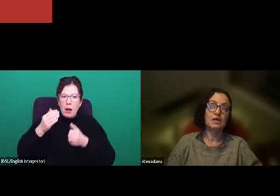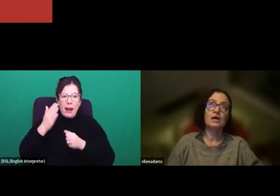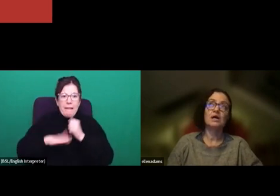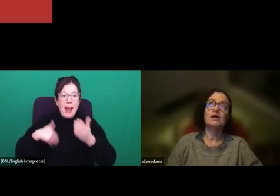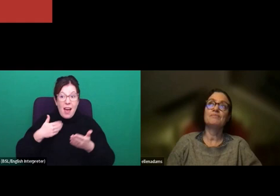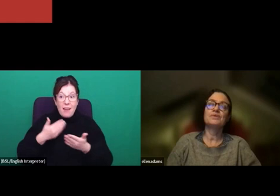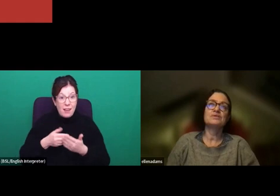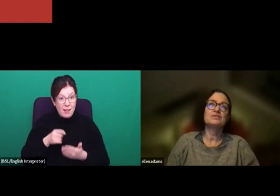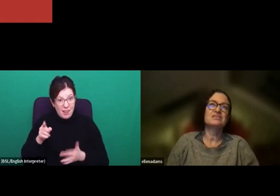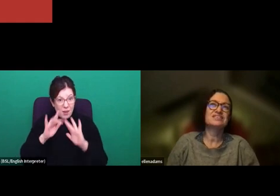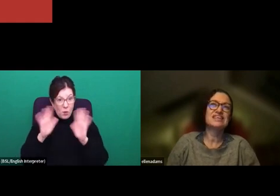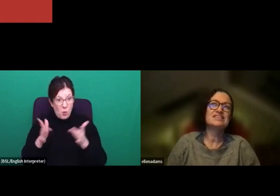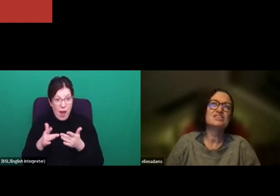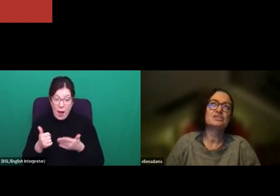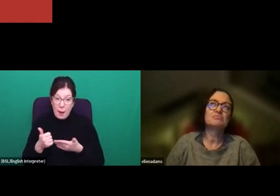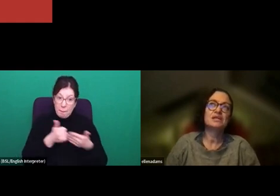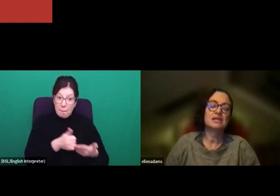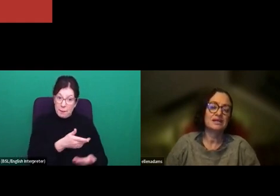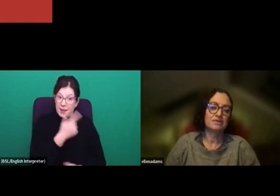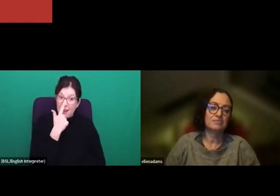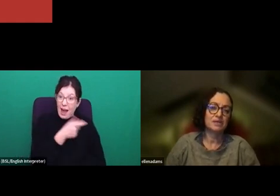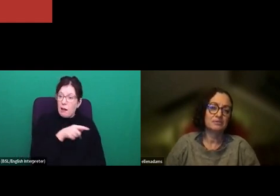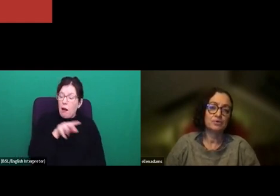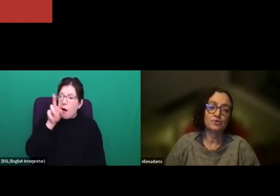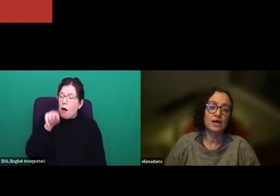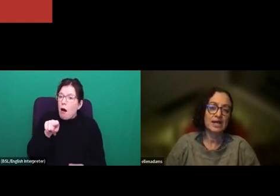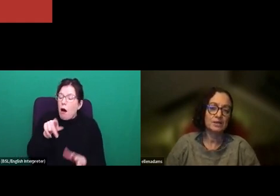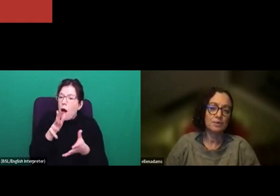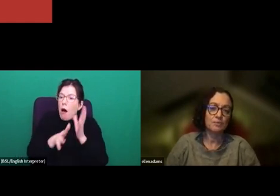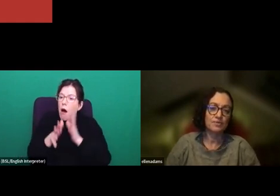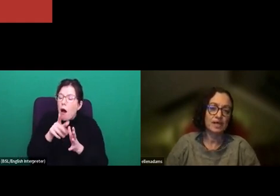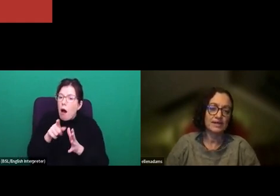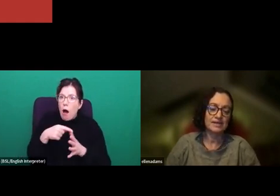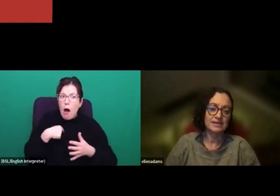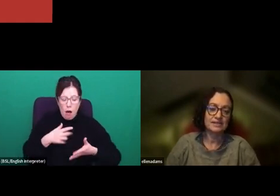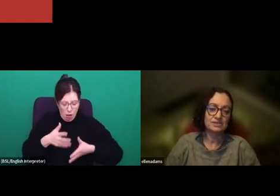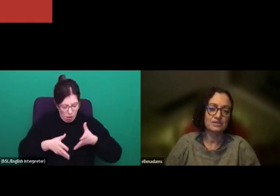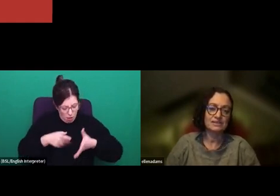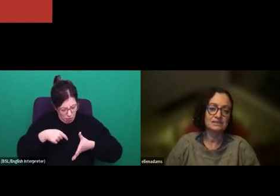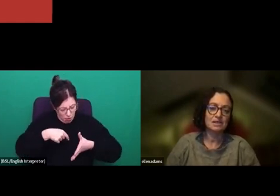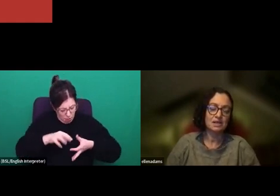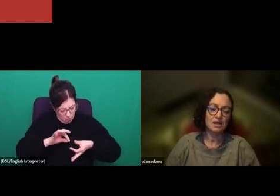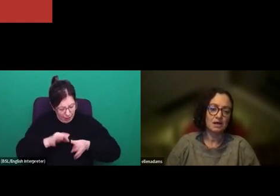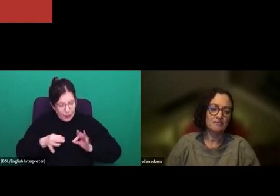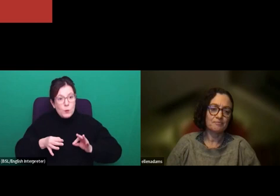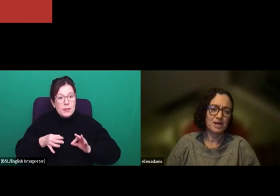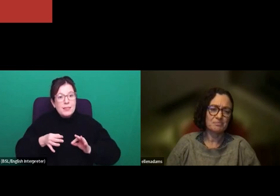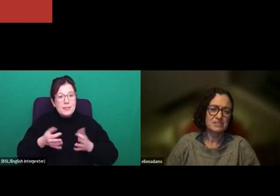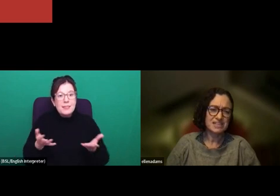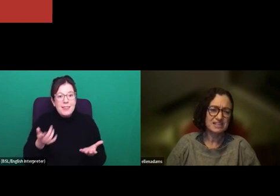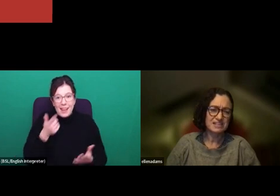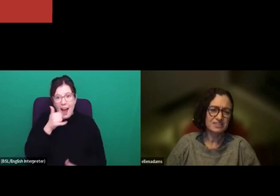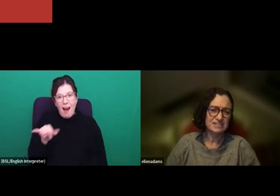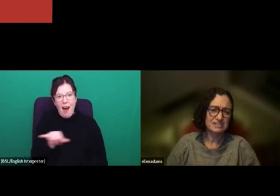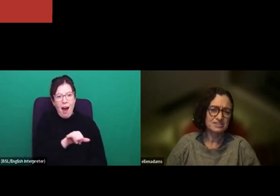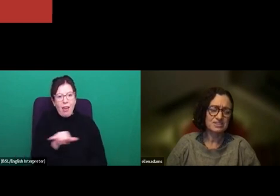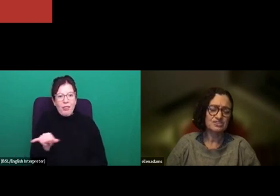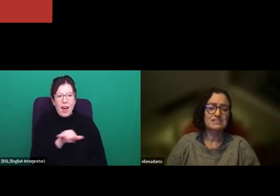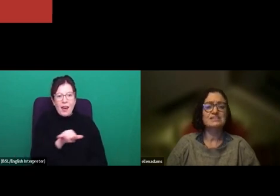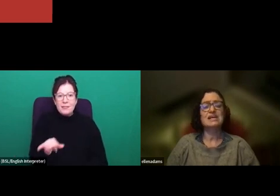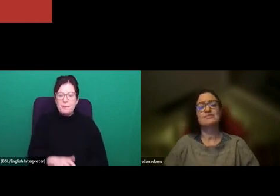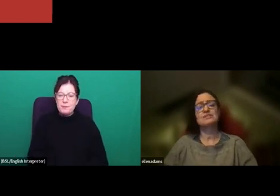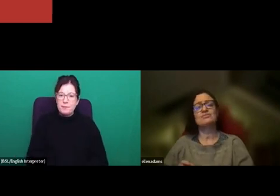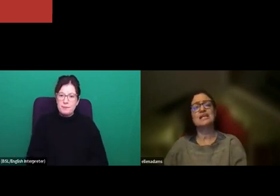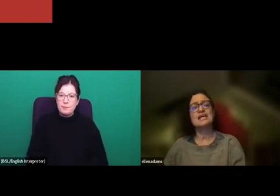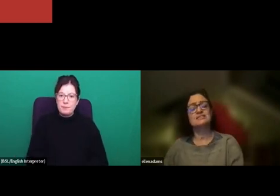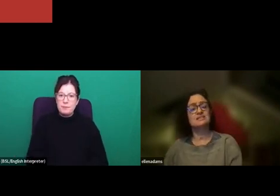point. So it doesn't need to just be hearing people or anyone with any interest. My particular research